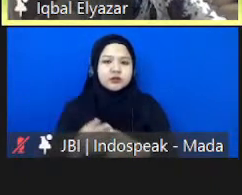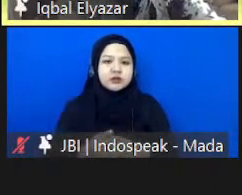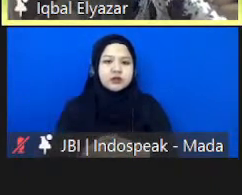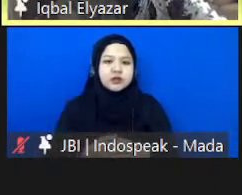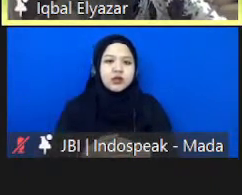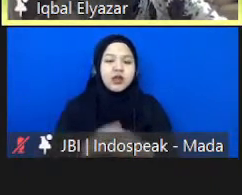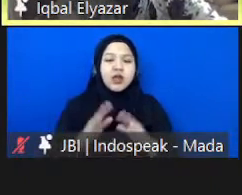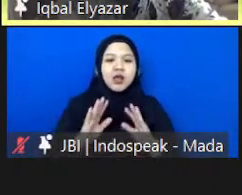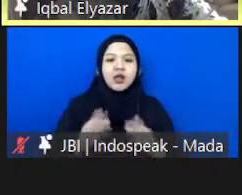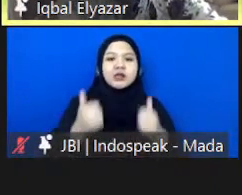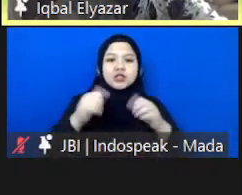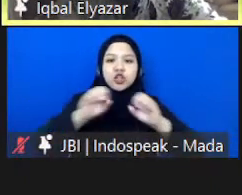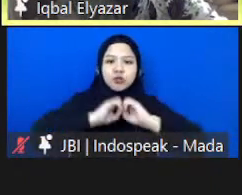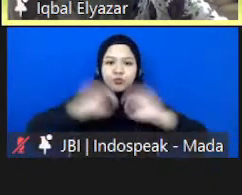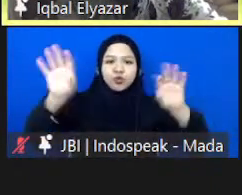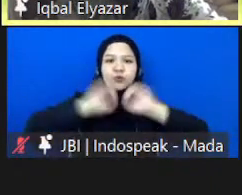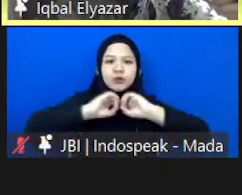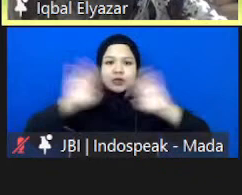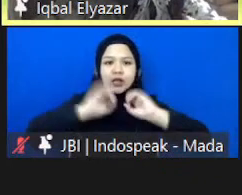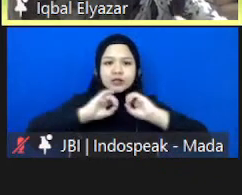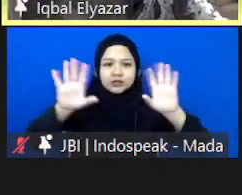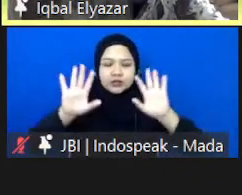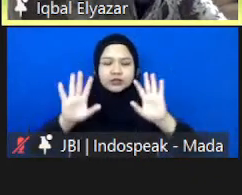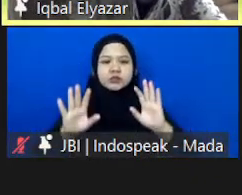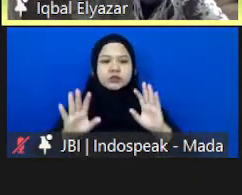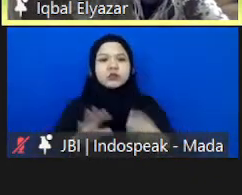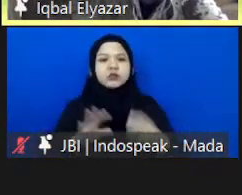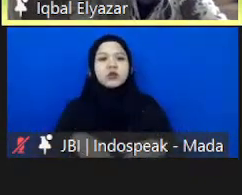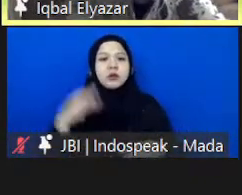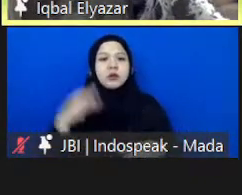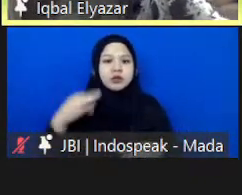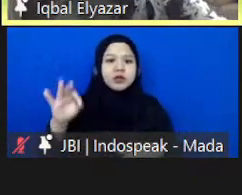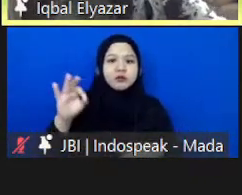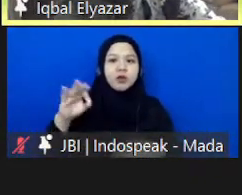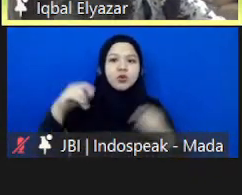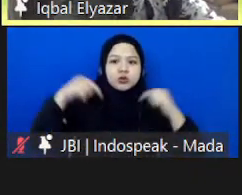results publications. The most updated one will be